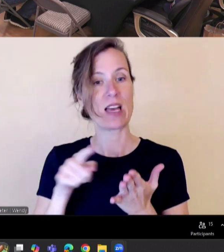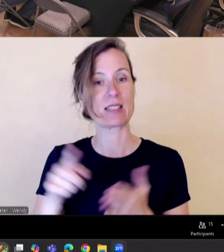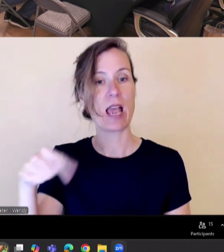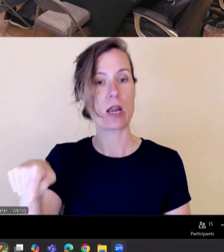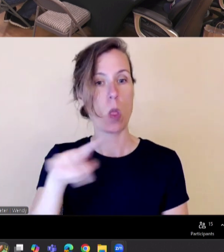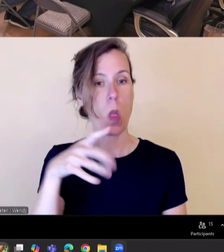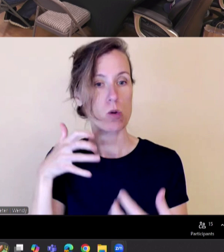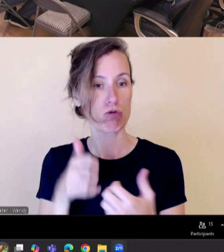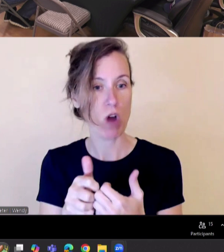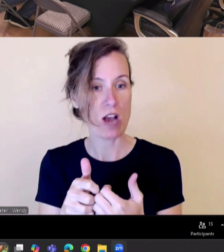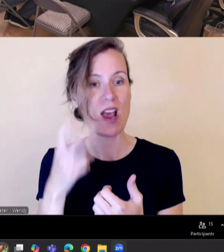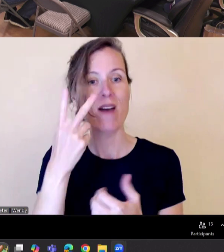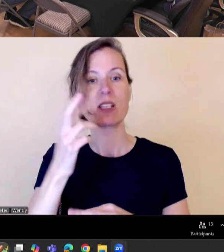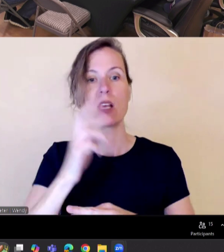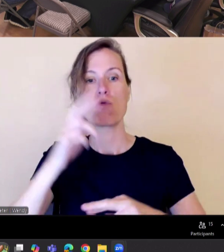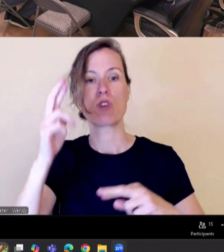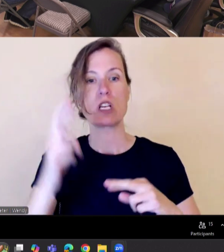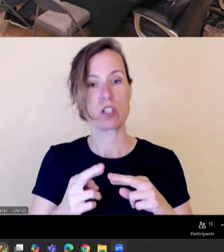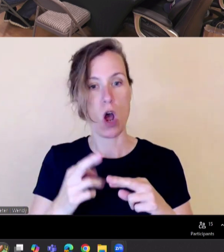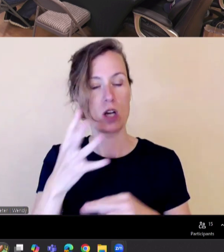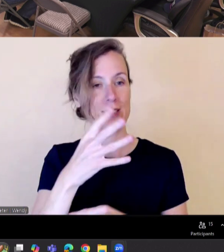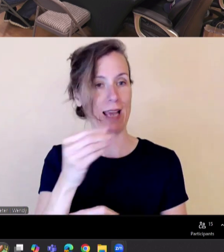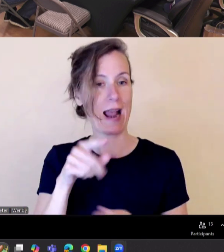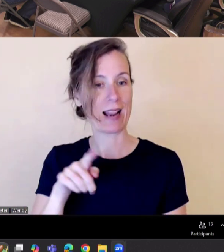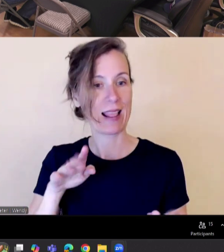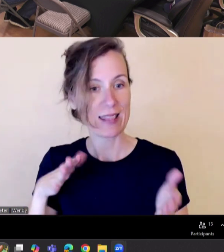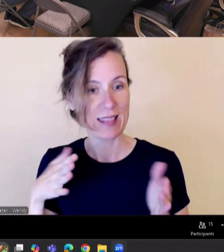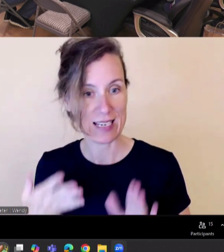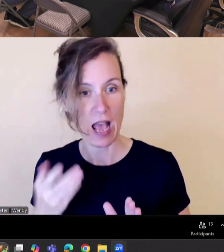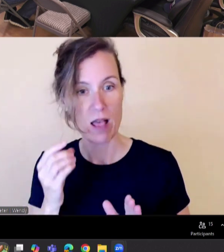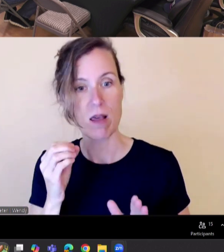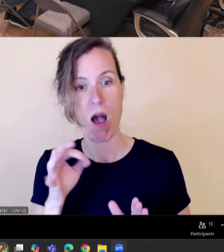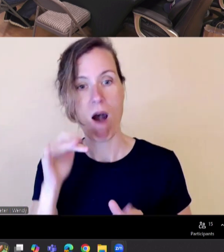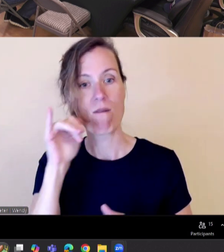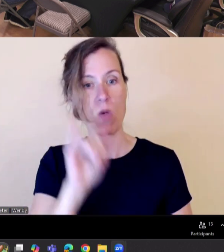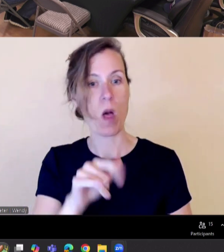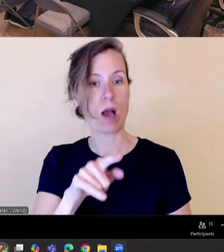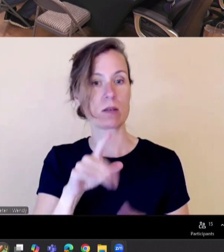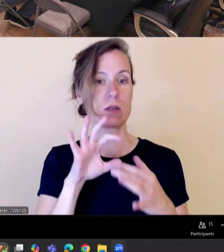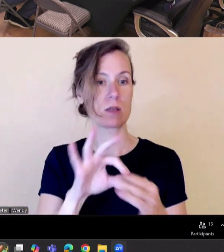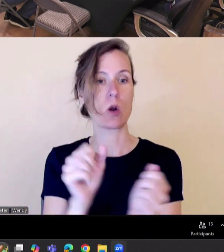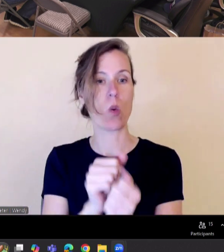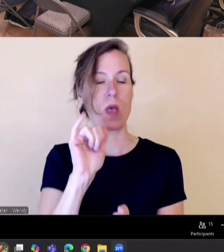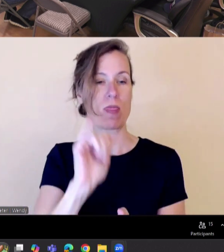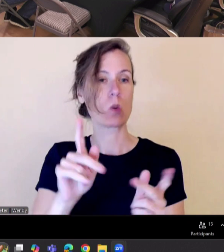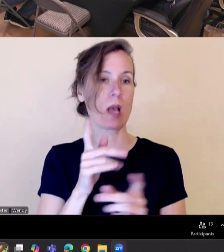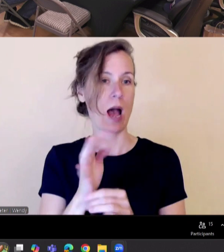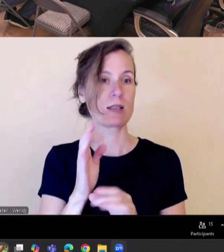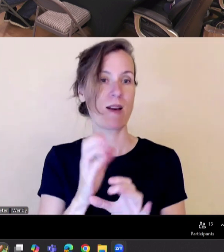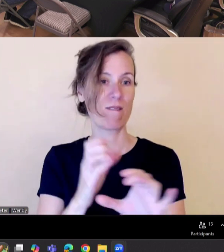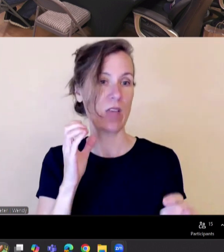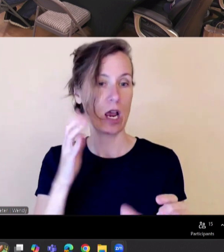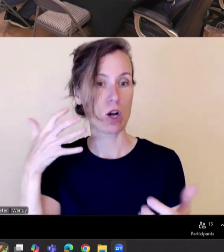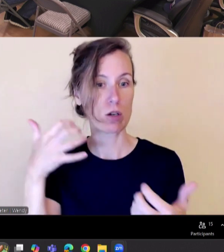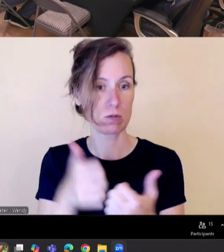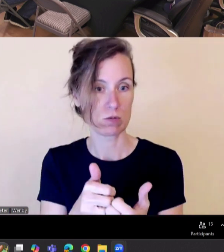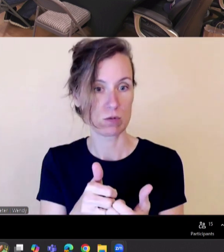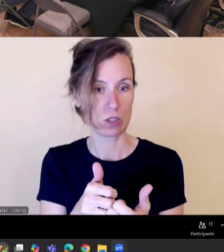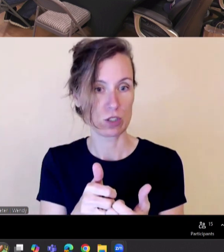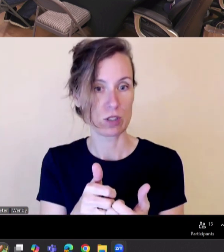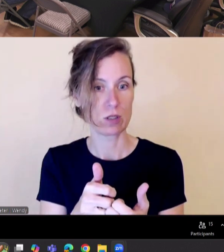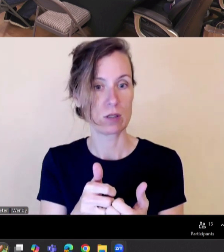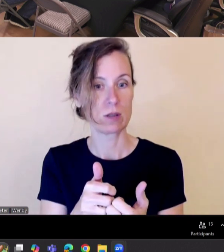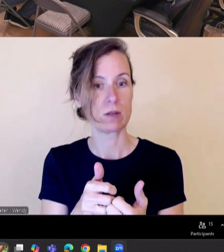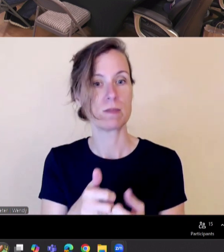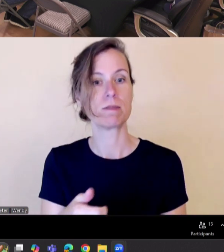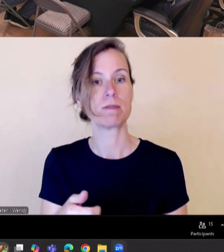to include your chief of police having a car totaled when someone ran a stop sign and T-boned me when I